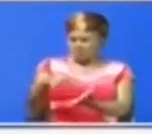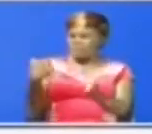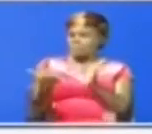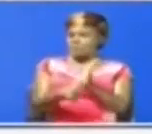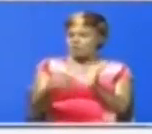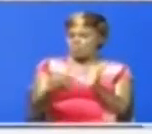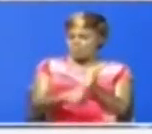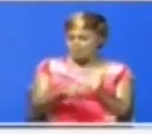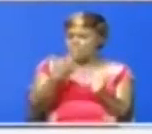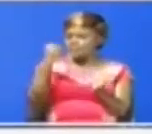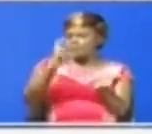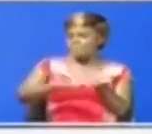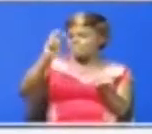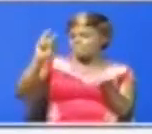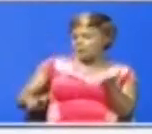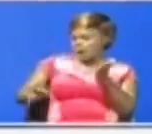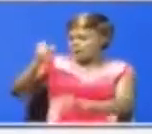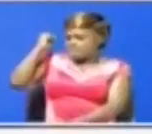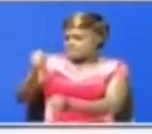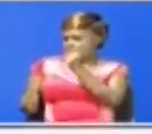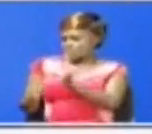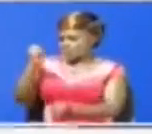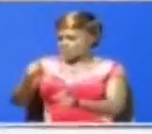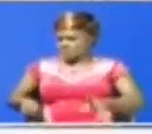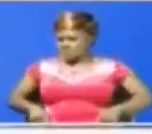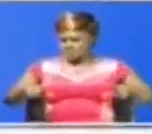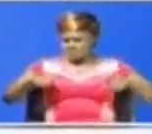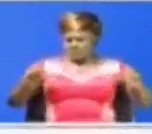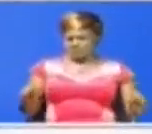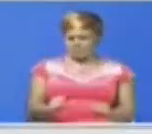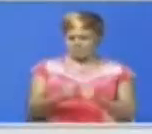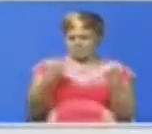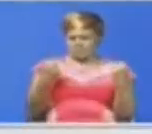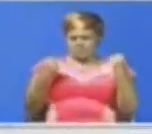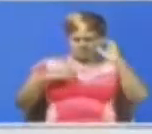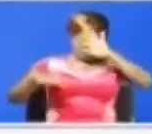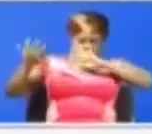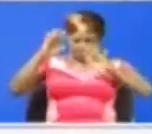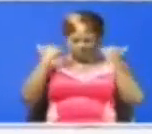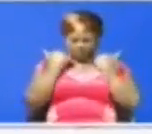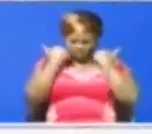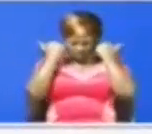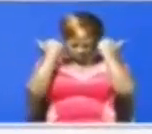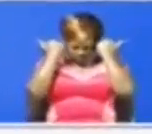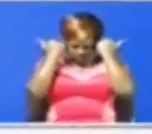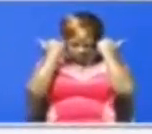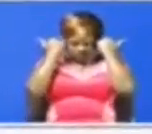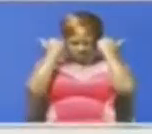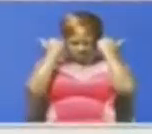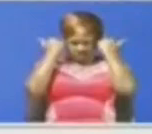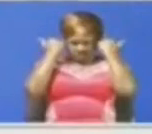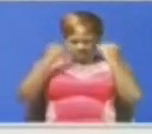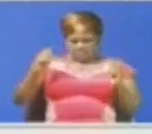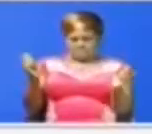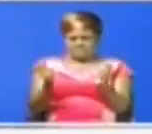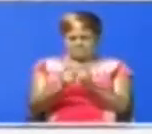noma. Kwa hivyo tufanye nini? Tukimbie tuokoe maisha. Frustrations and anger would reveal the unanswered questions, the pain of